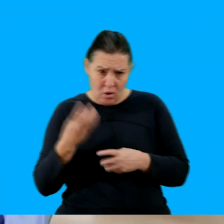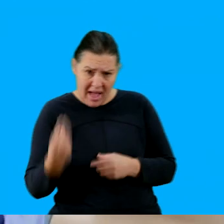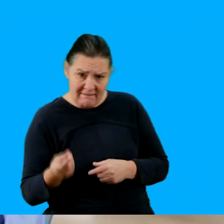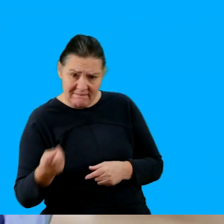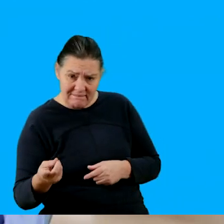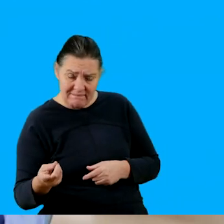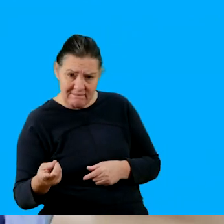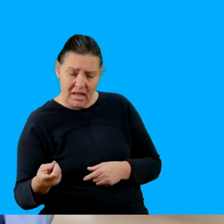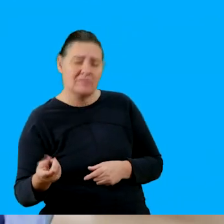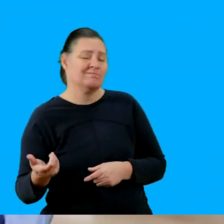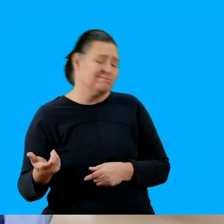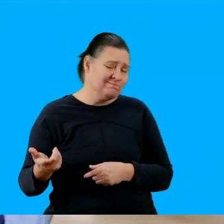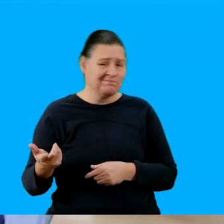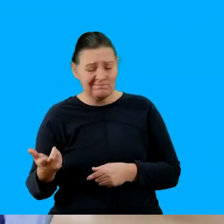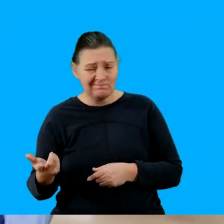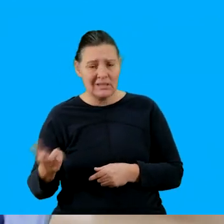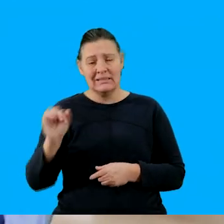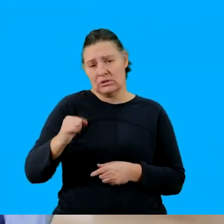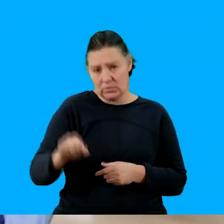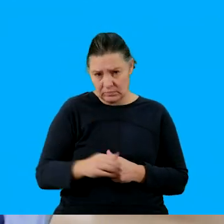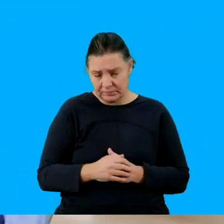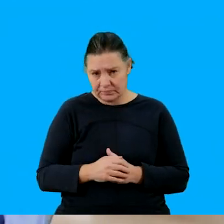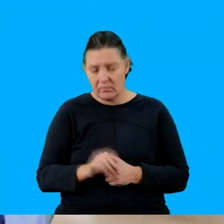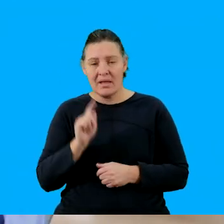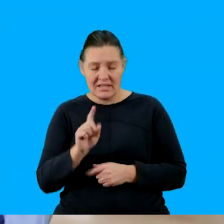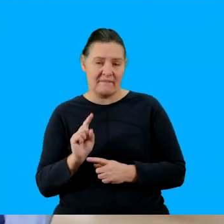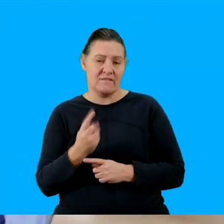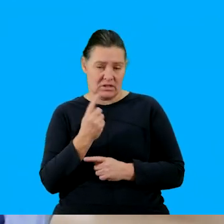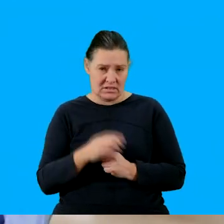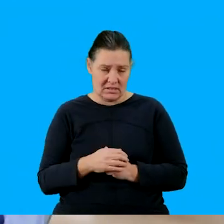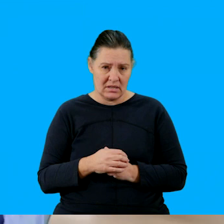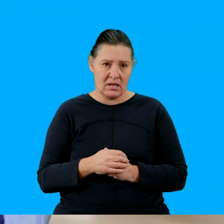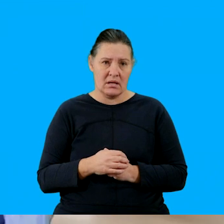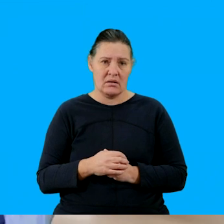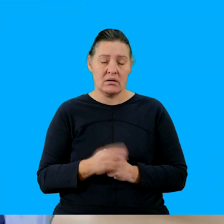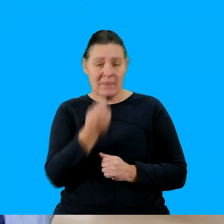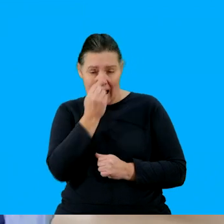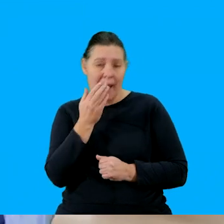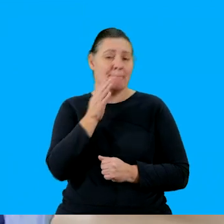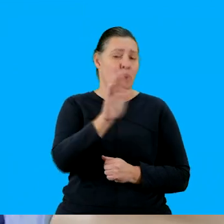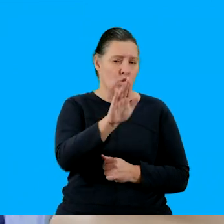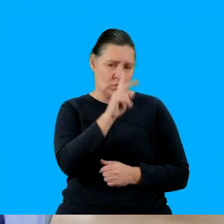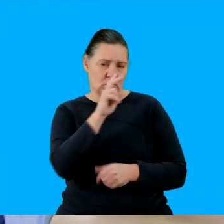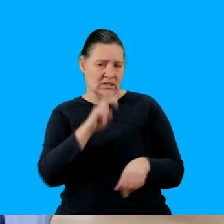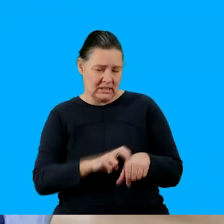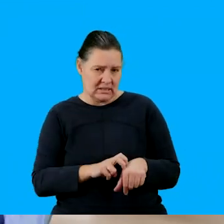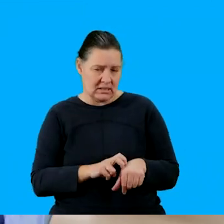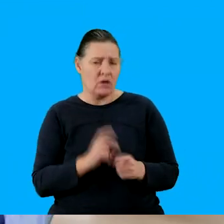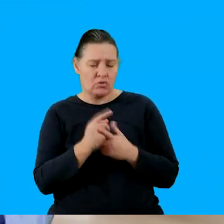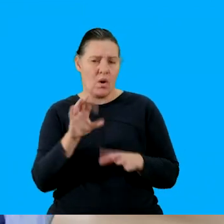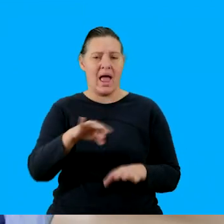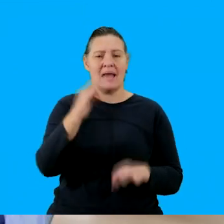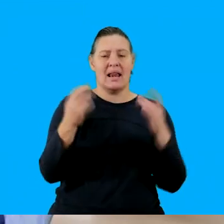does the business have control over the challenge or not? So that is the first aspect, and that is the first approach you should use